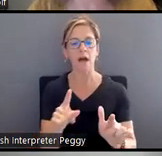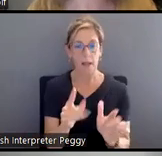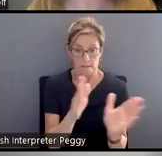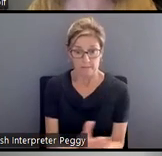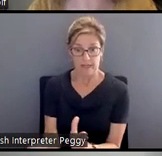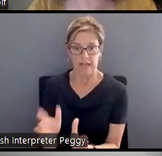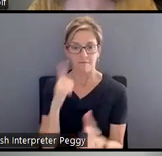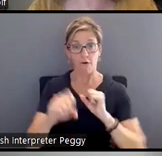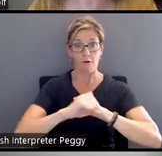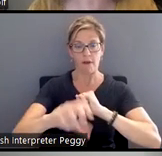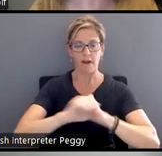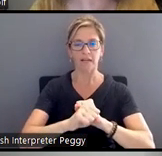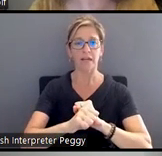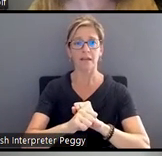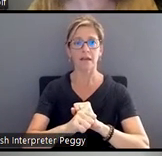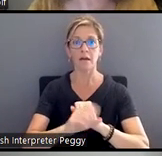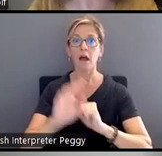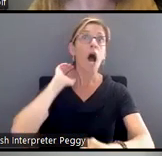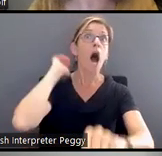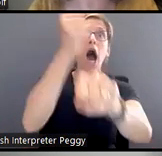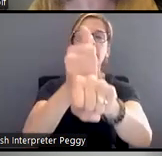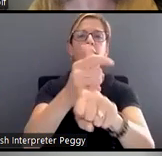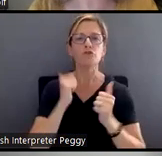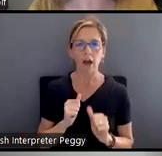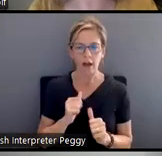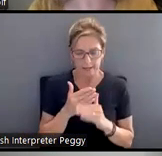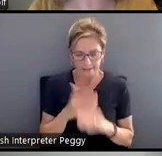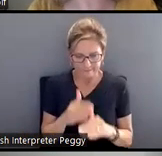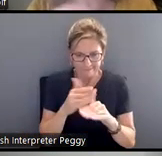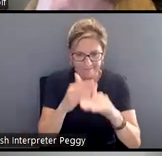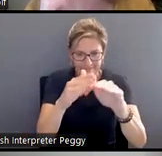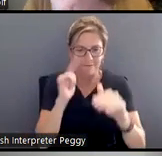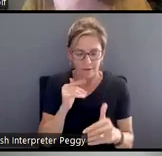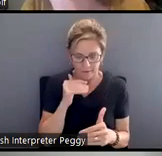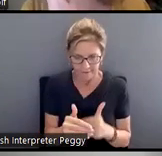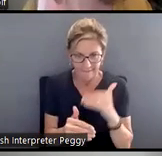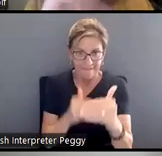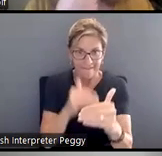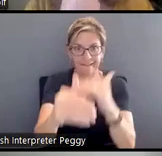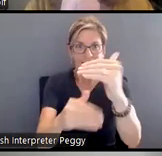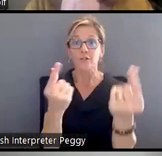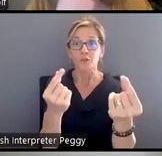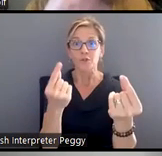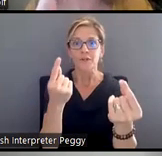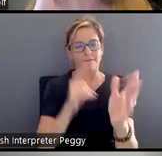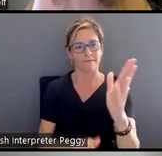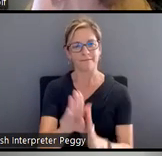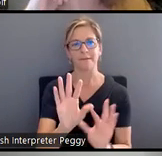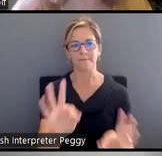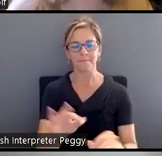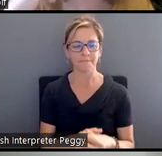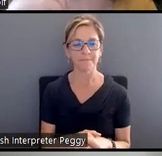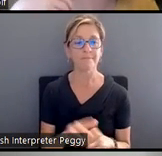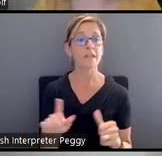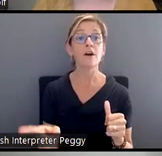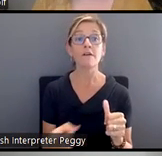quite manageable, that it doesn't feel like Mount Everest that I'm asking you to do. So the first thing we're going to do is we're going to plan ahead. You're going